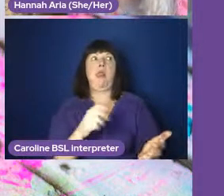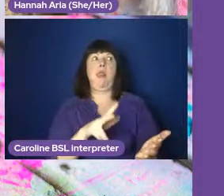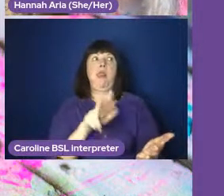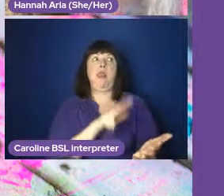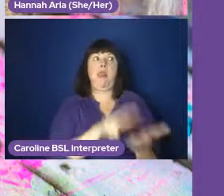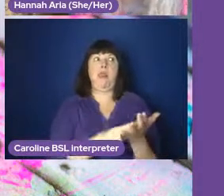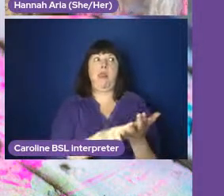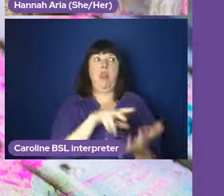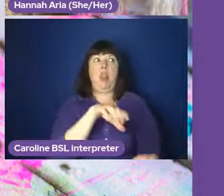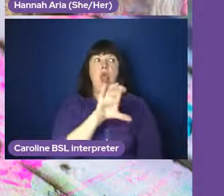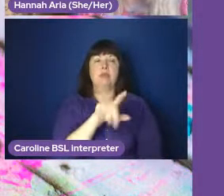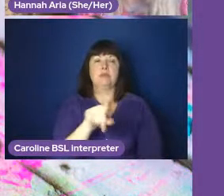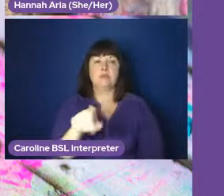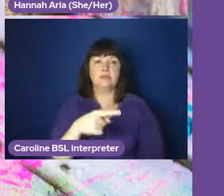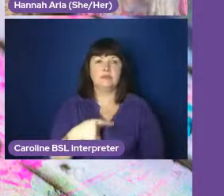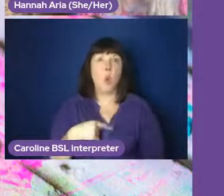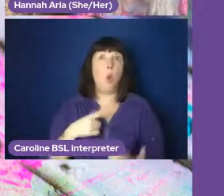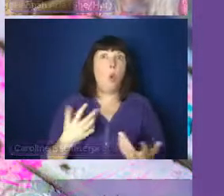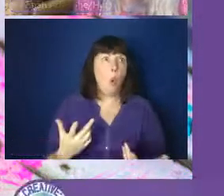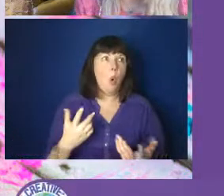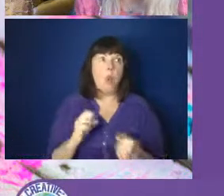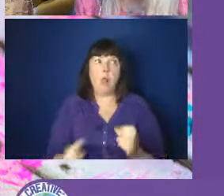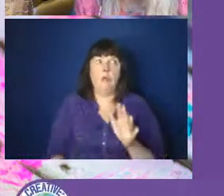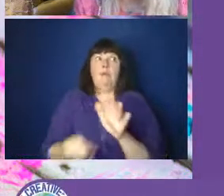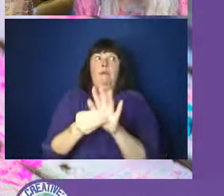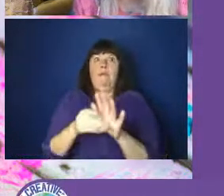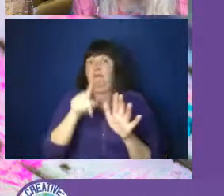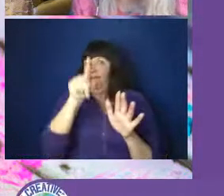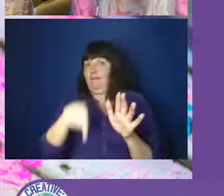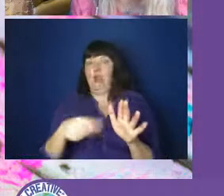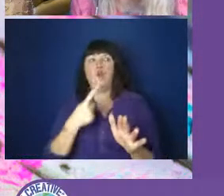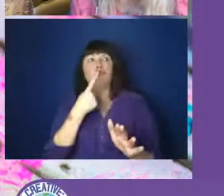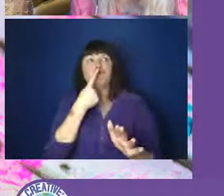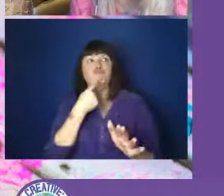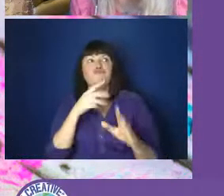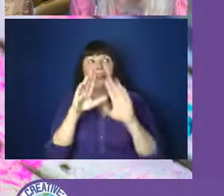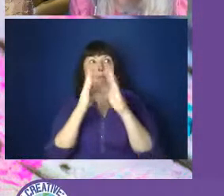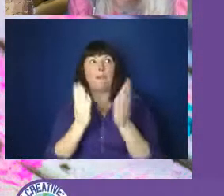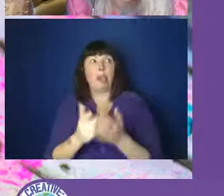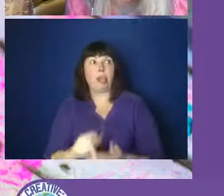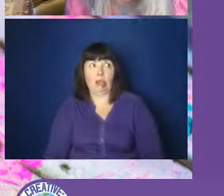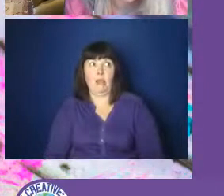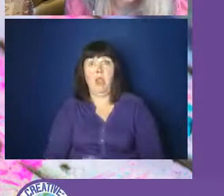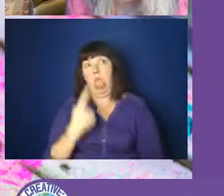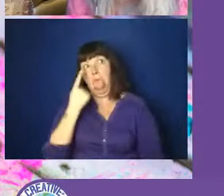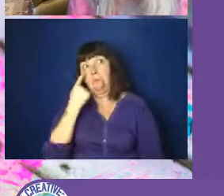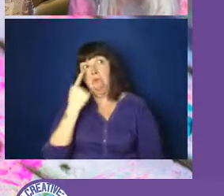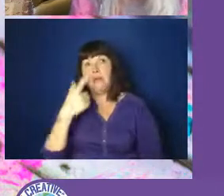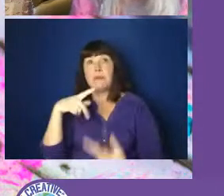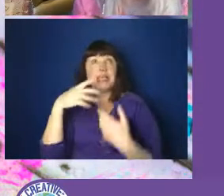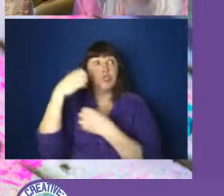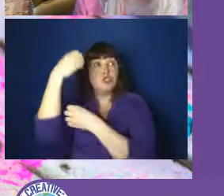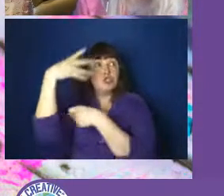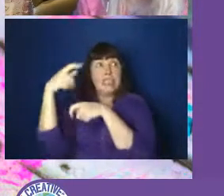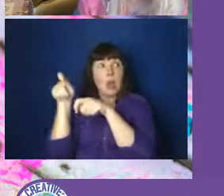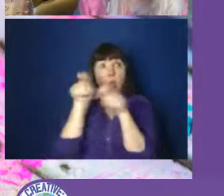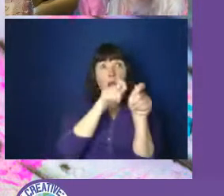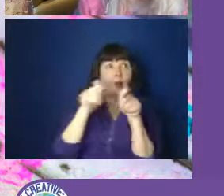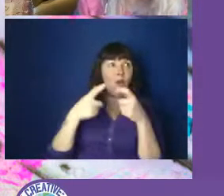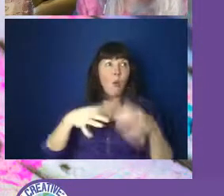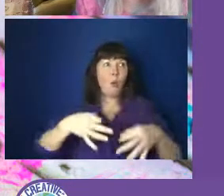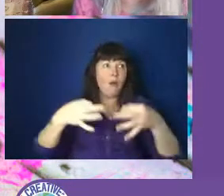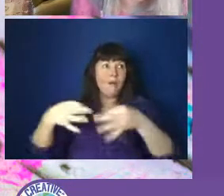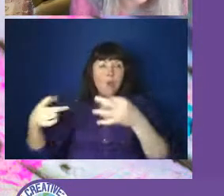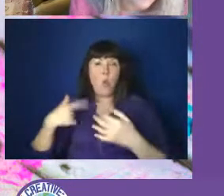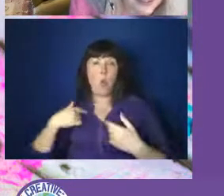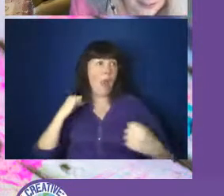Or put it on Redbubble. You can make some t-shirts out of it or like a bath curtain. Like, I'd buy it. I'd love a bath mat